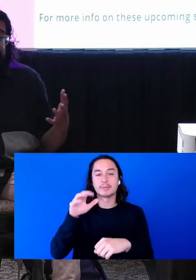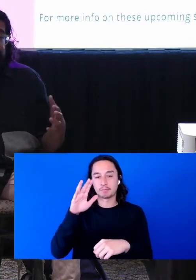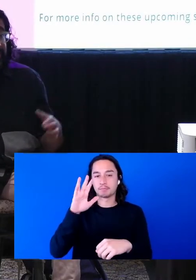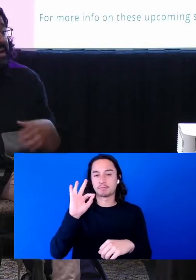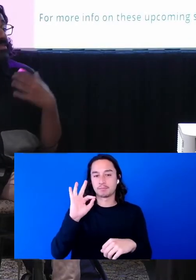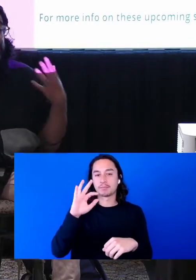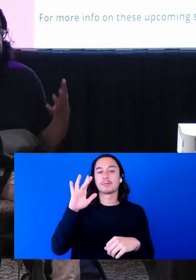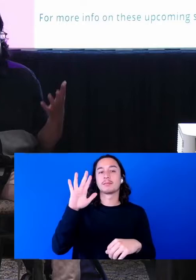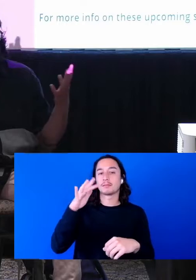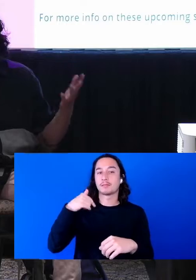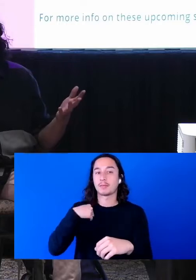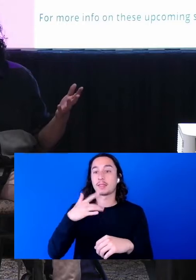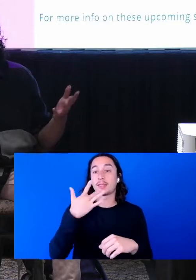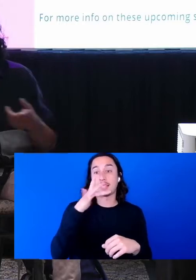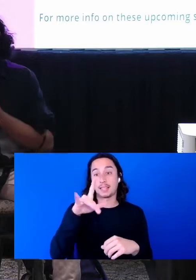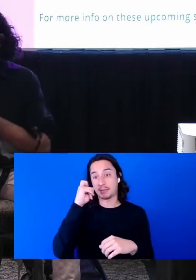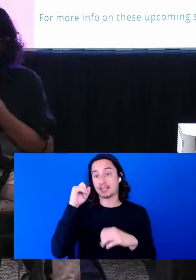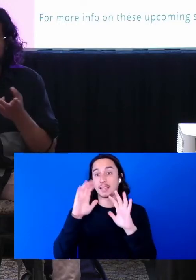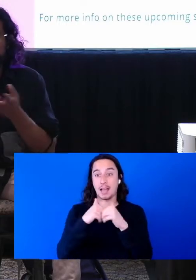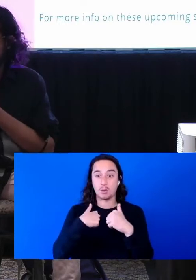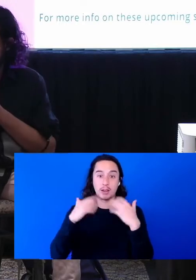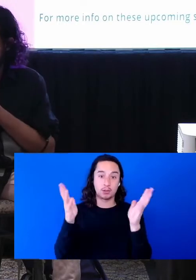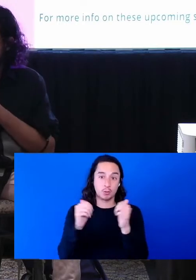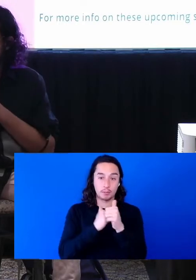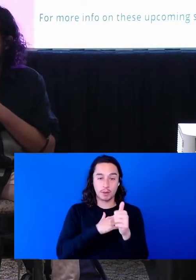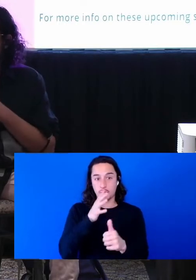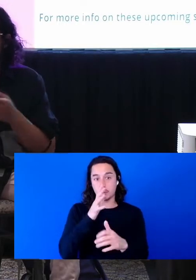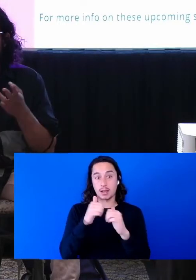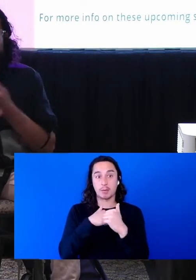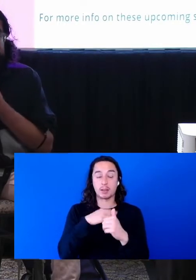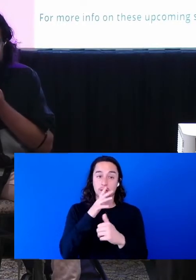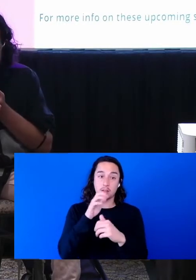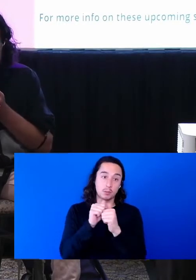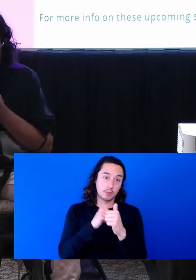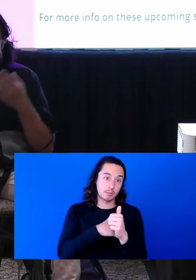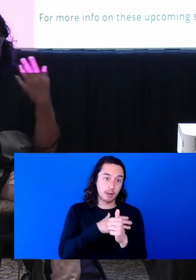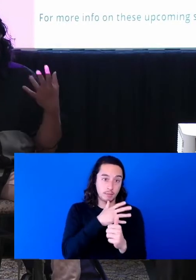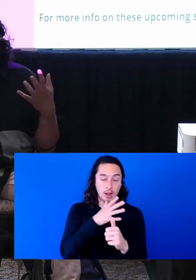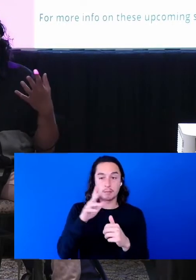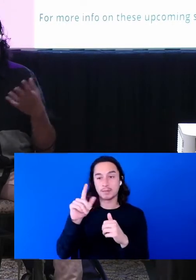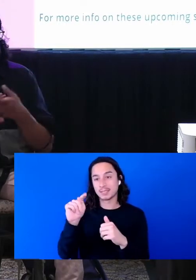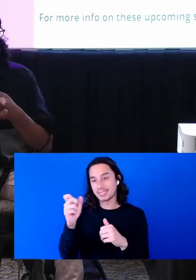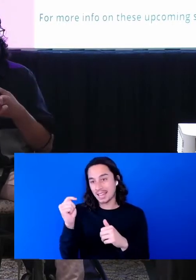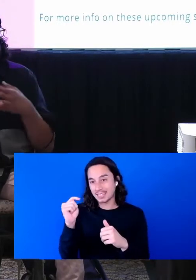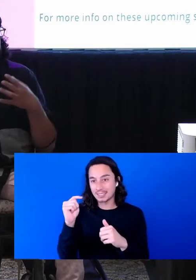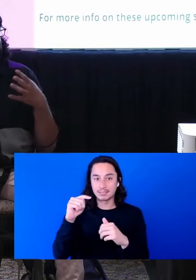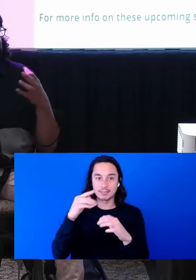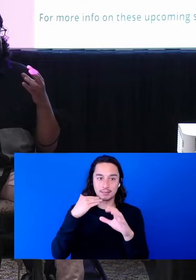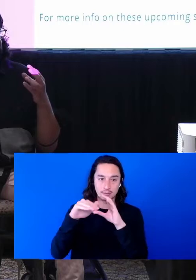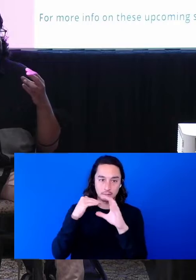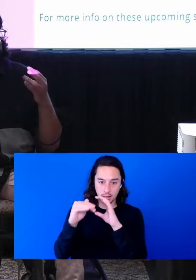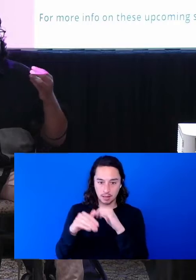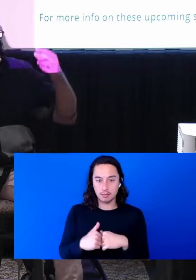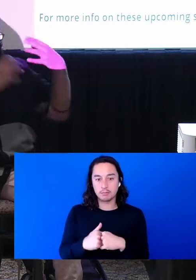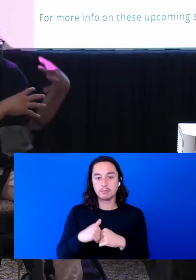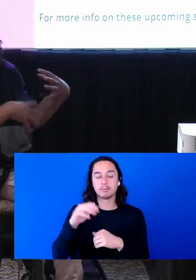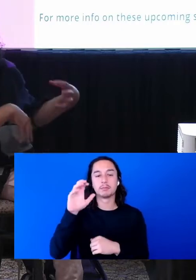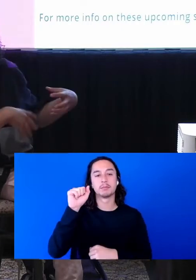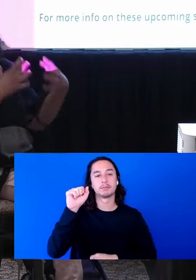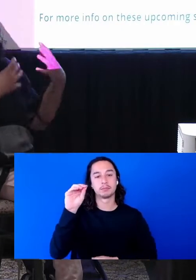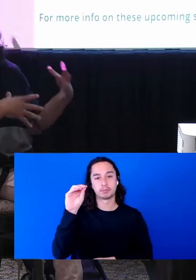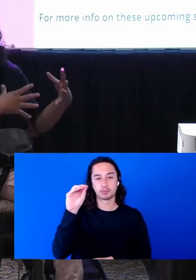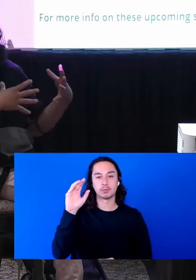mom. And a lot of the way I talked to my mom is text messages and emails, right? And she discovered my queerness on Google. So like